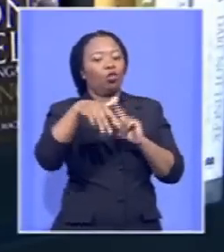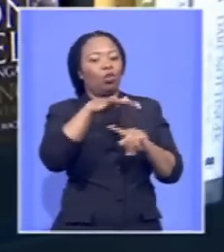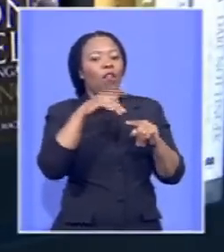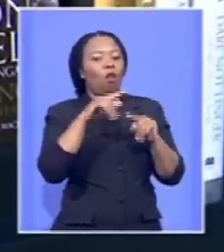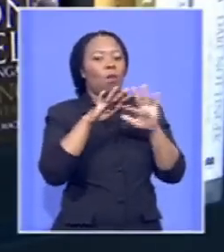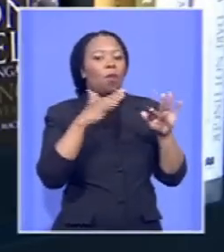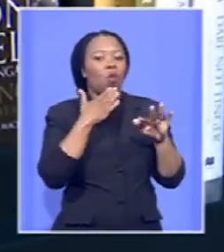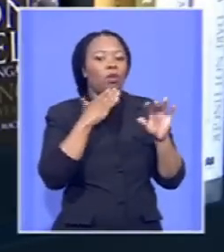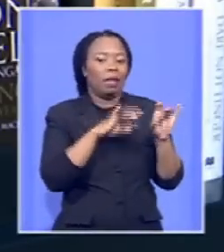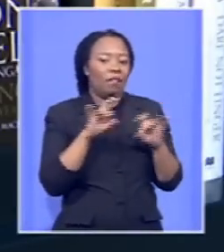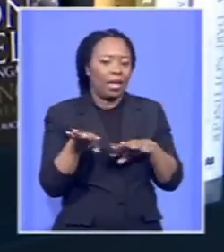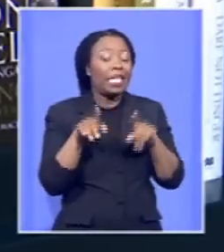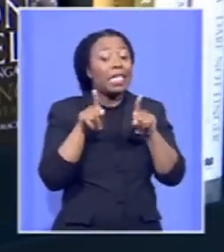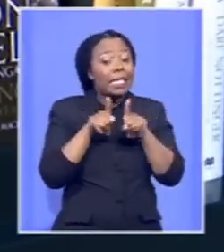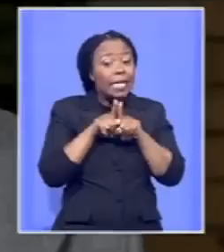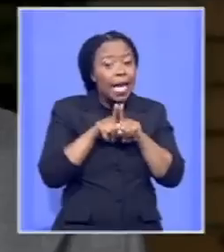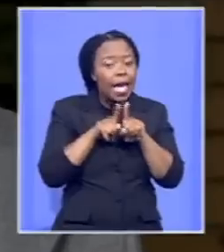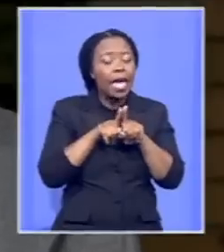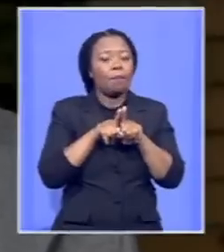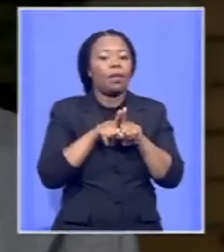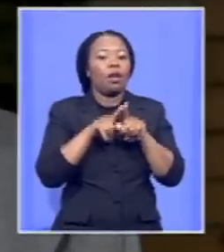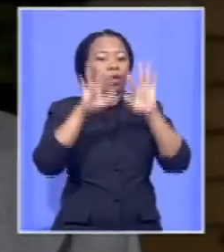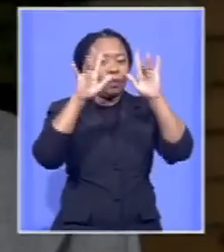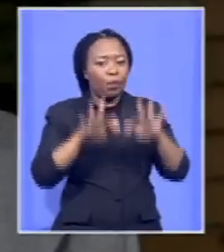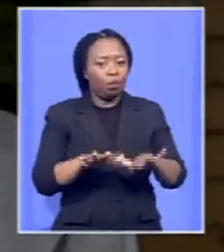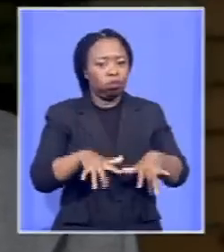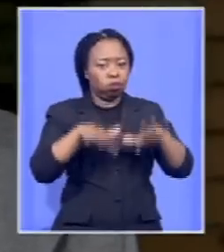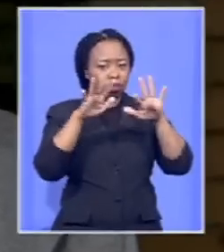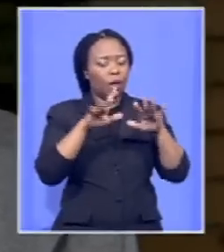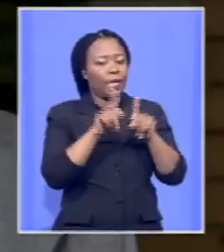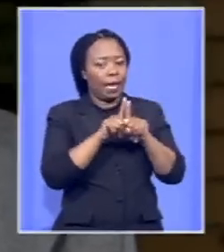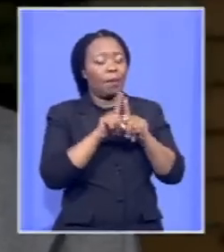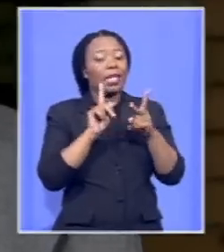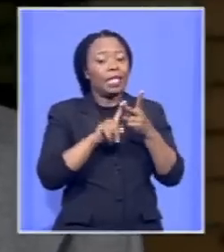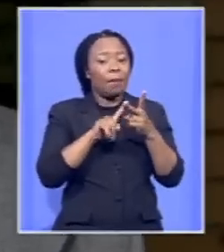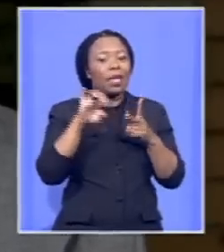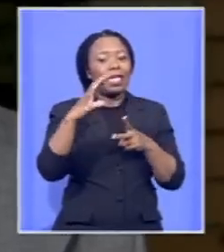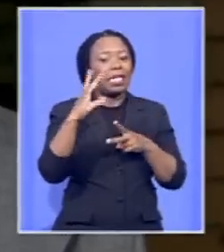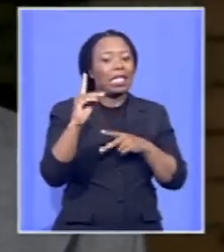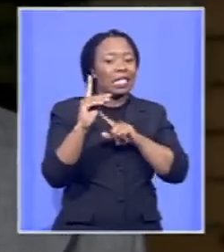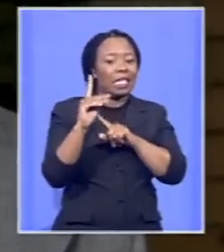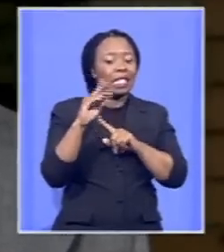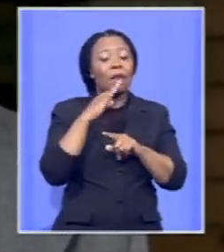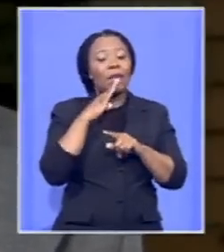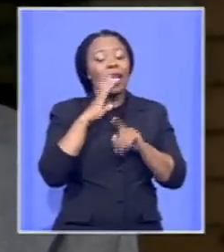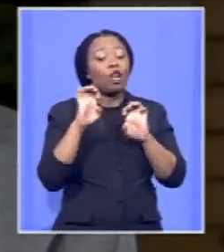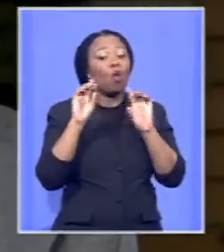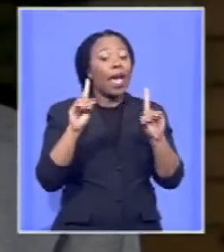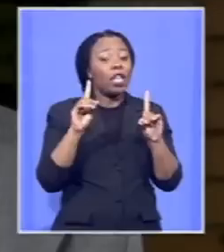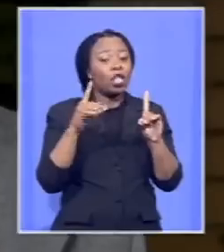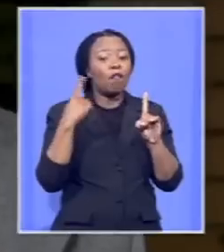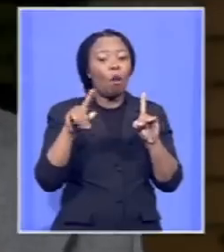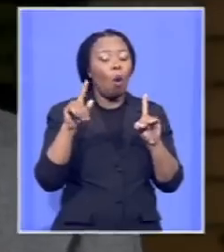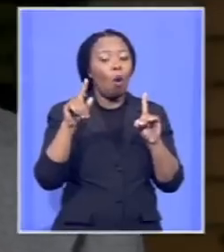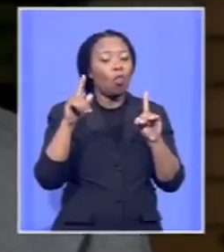and also with the floods. So a lot of that, look at early childhood education that we talk about. It's not early childhood education for the elite